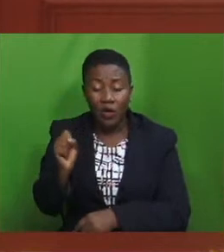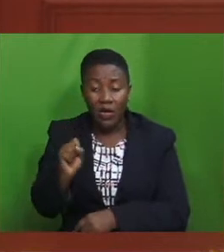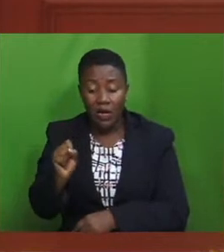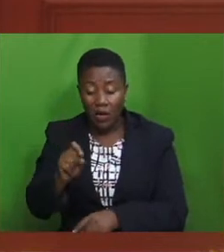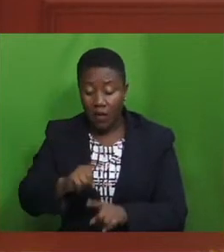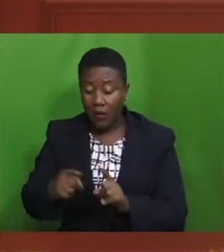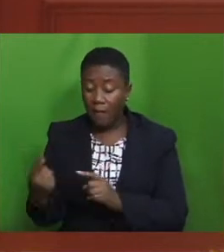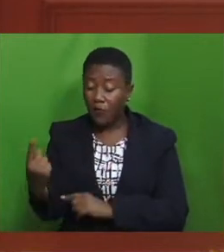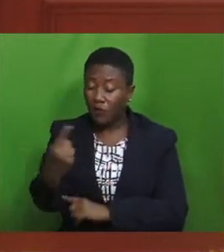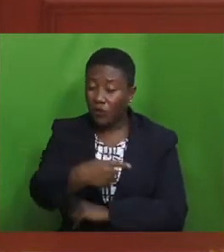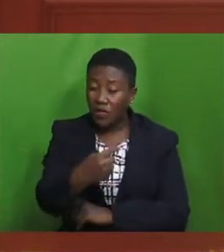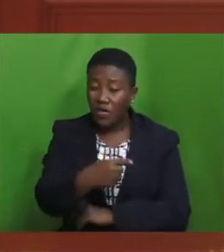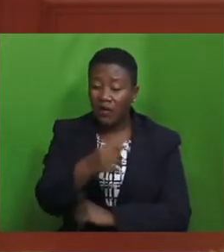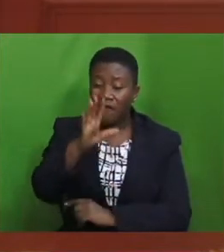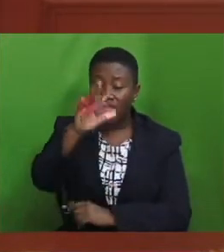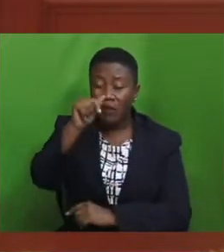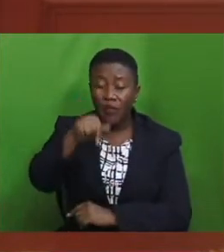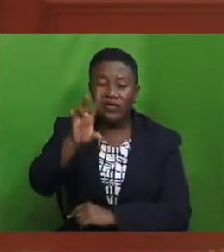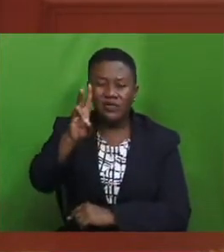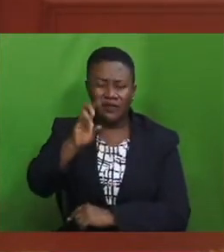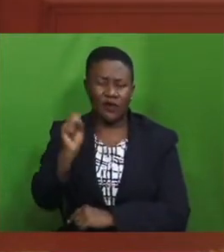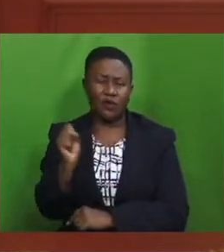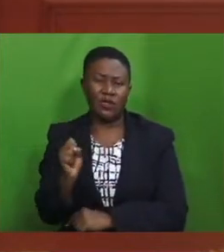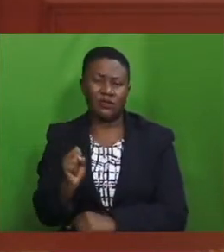Today, 5.7.